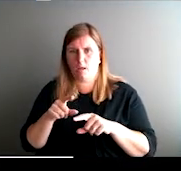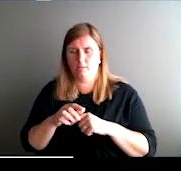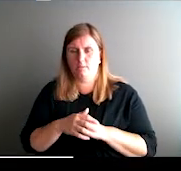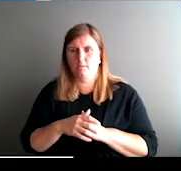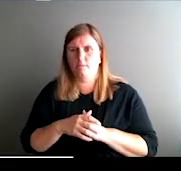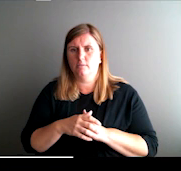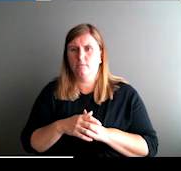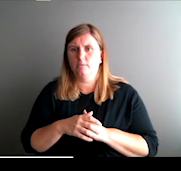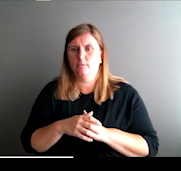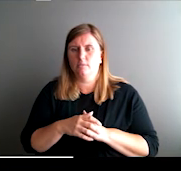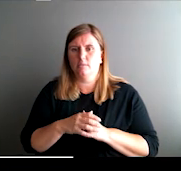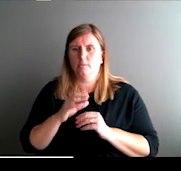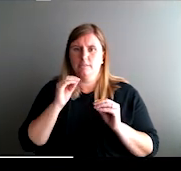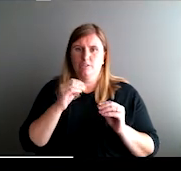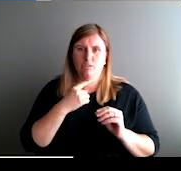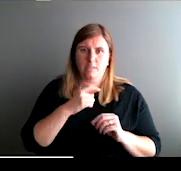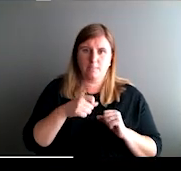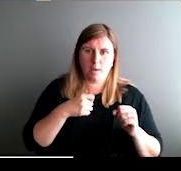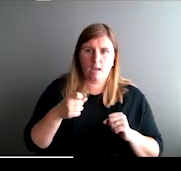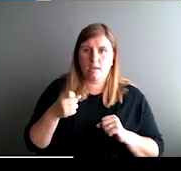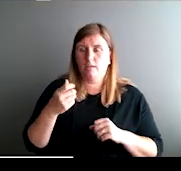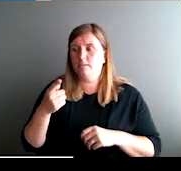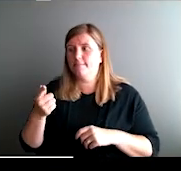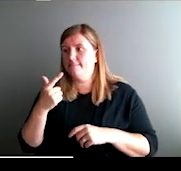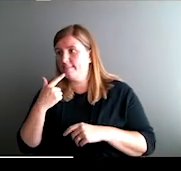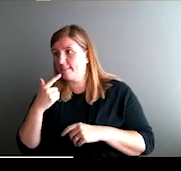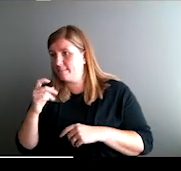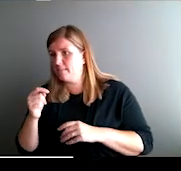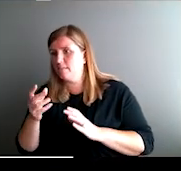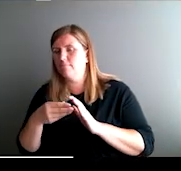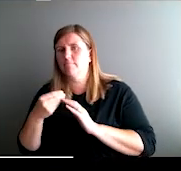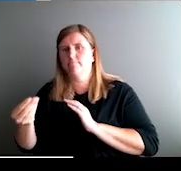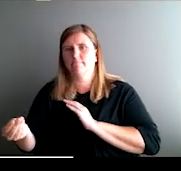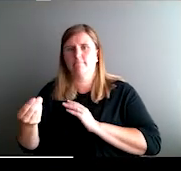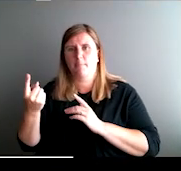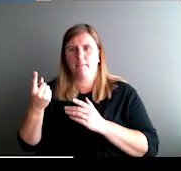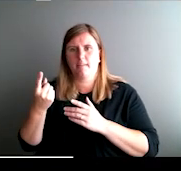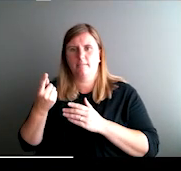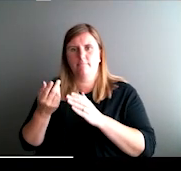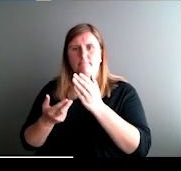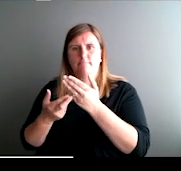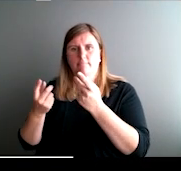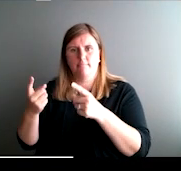it, say bike, the student says it, good stuff happens, and so on.